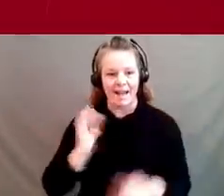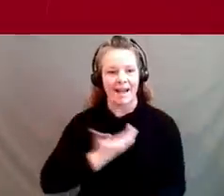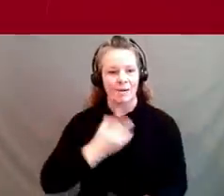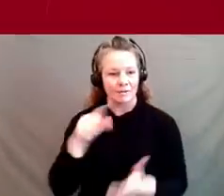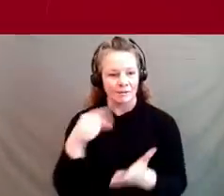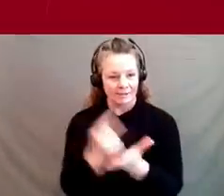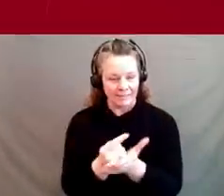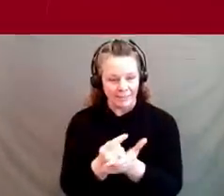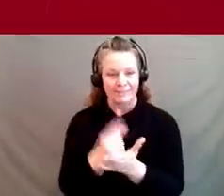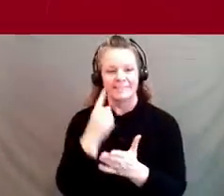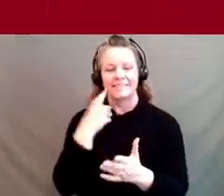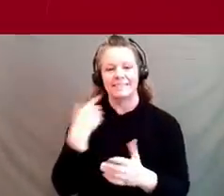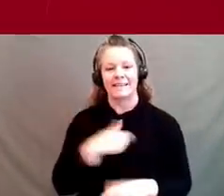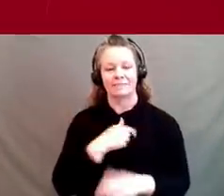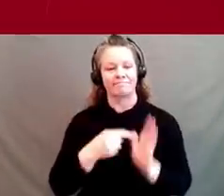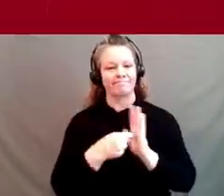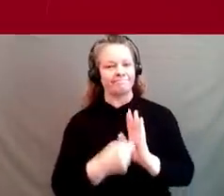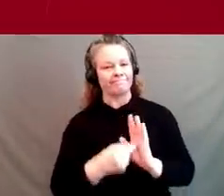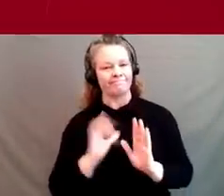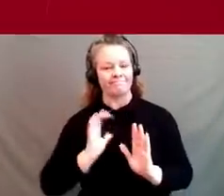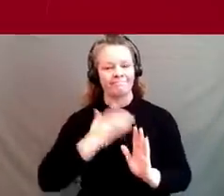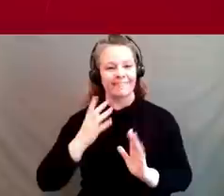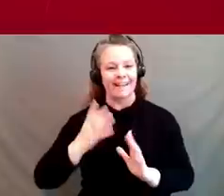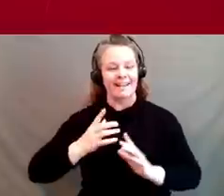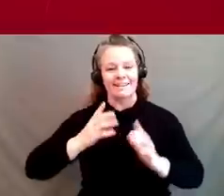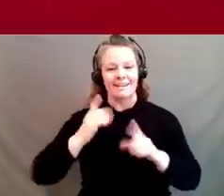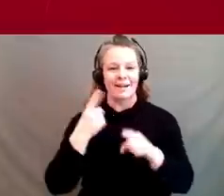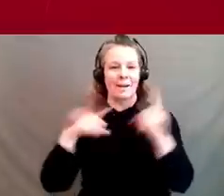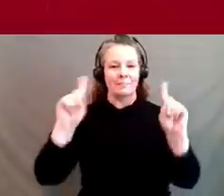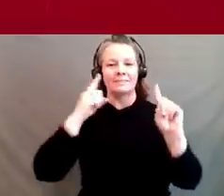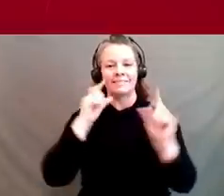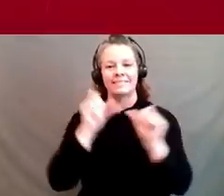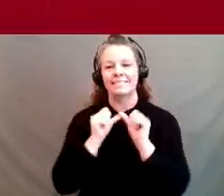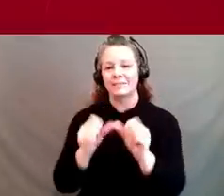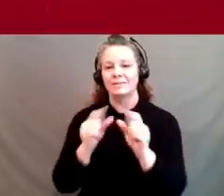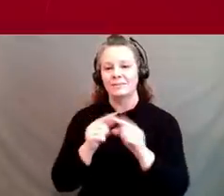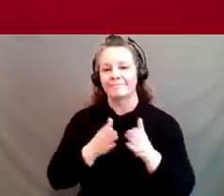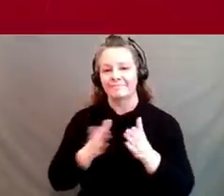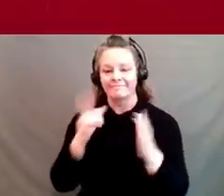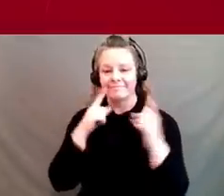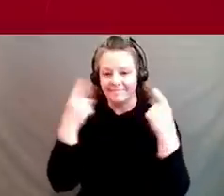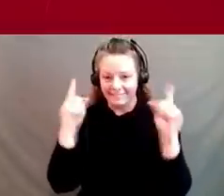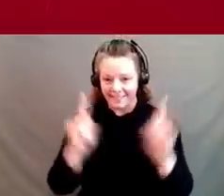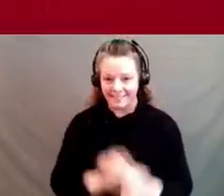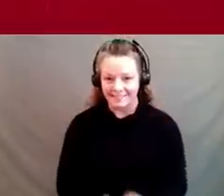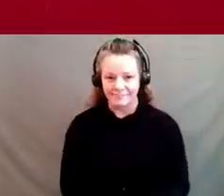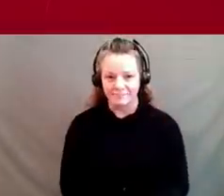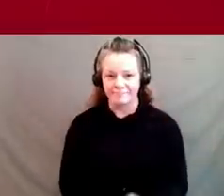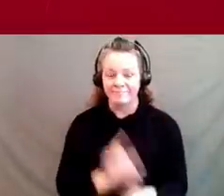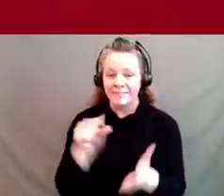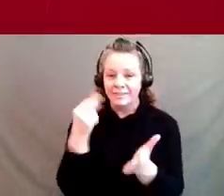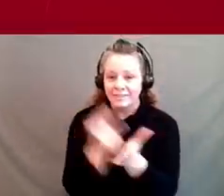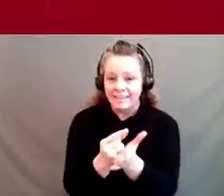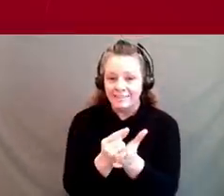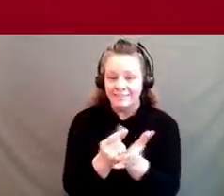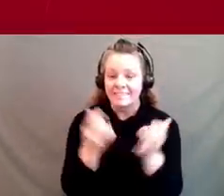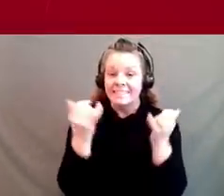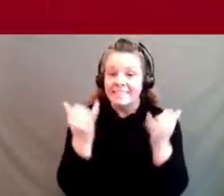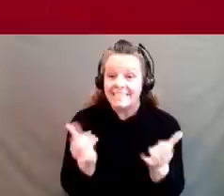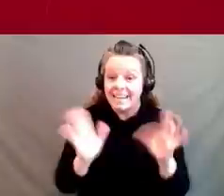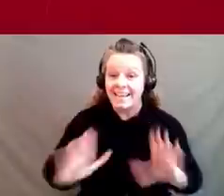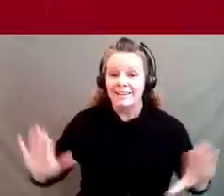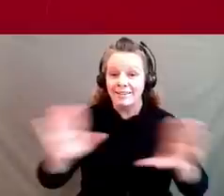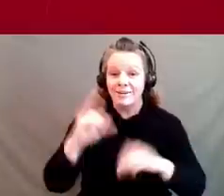they mark this accomplishment and continue on their path to success. Now, graduates, today is the day your degree will